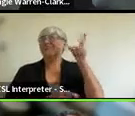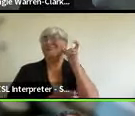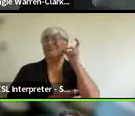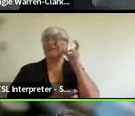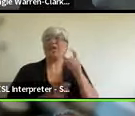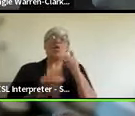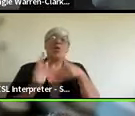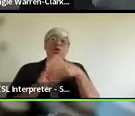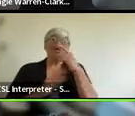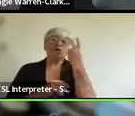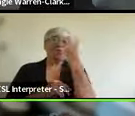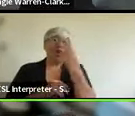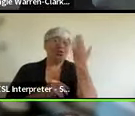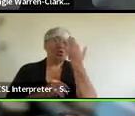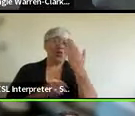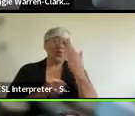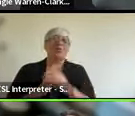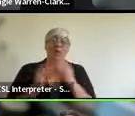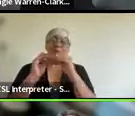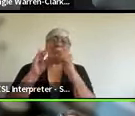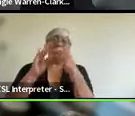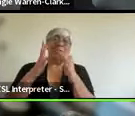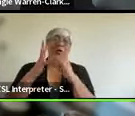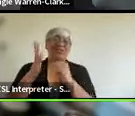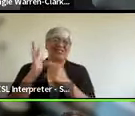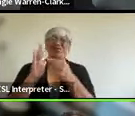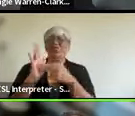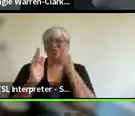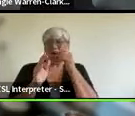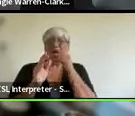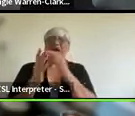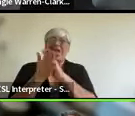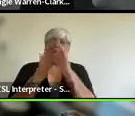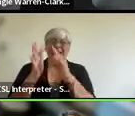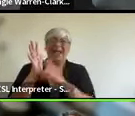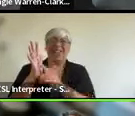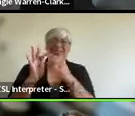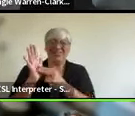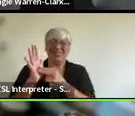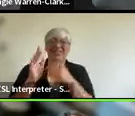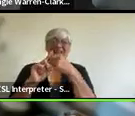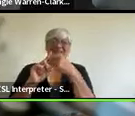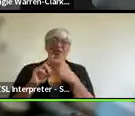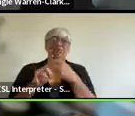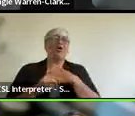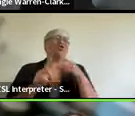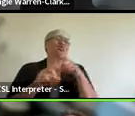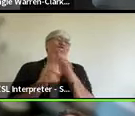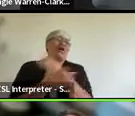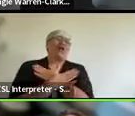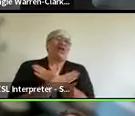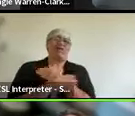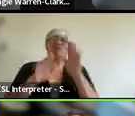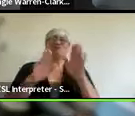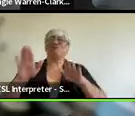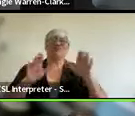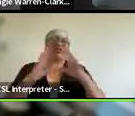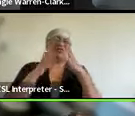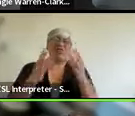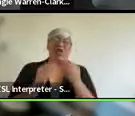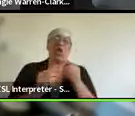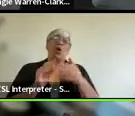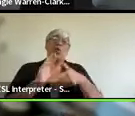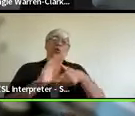School for the Blind, as you can imagine, Helen Keller fame. Brilliant tour, tactile heaven. My daughter just loved it. Over to Niagara Falls. We're